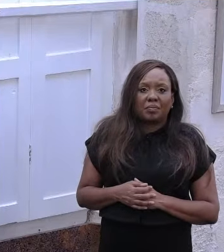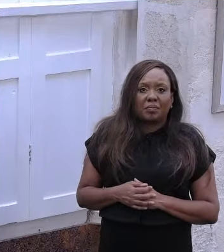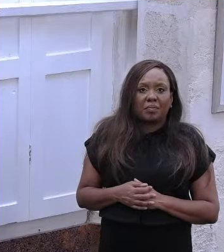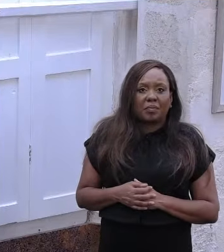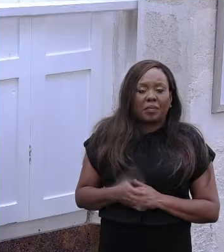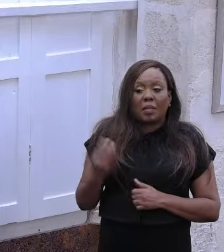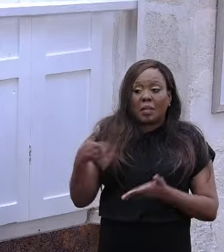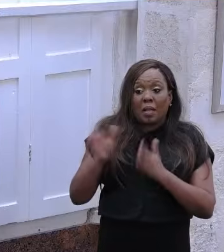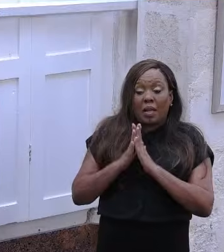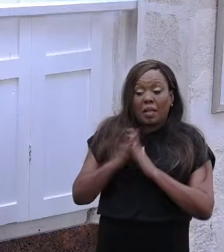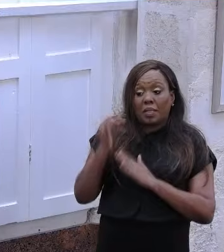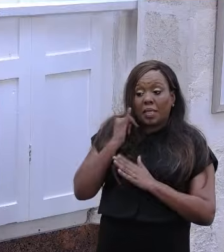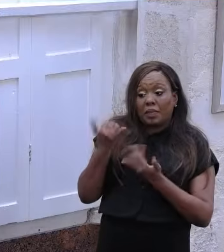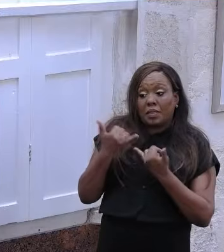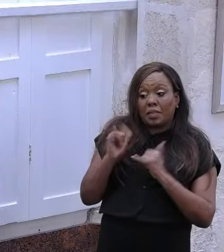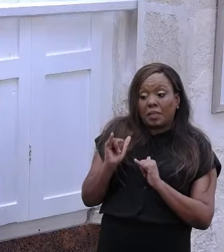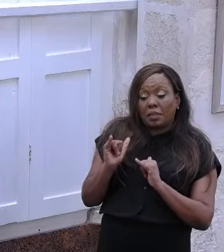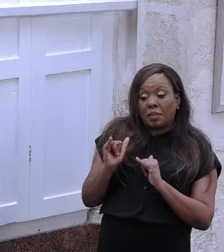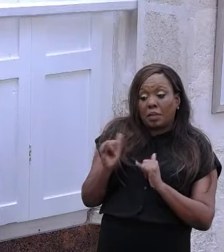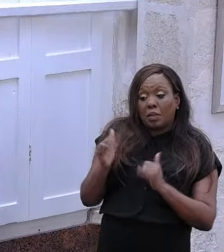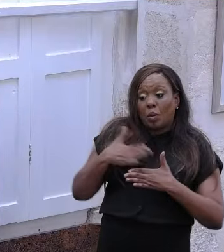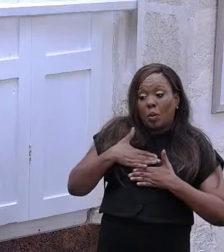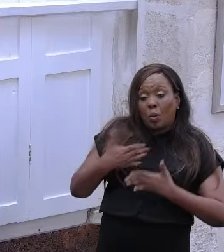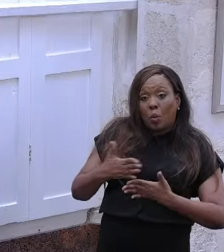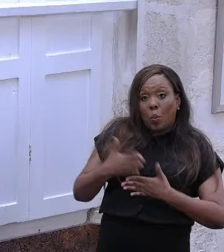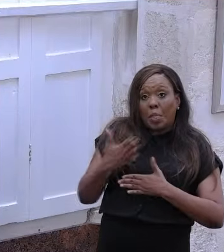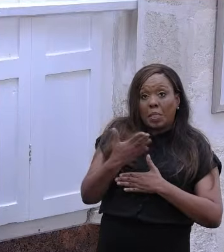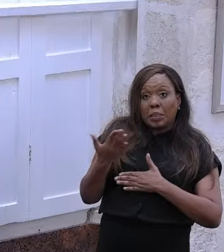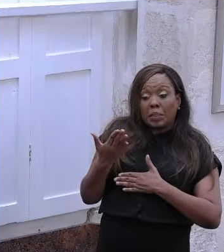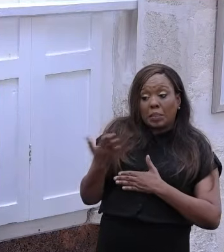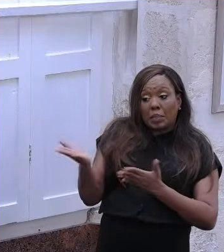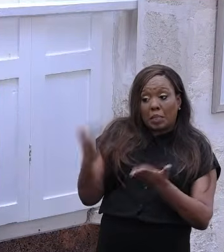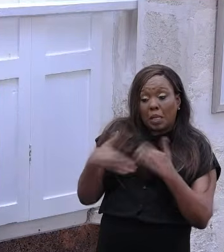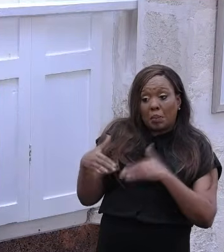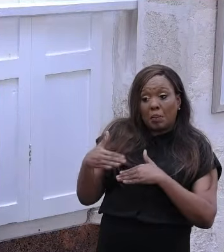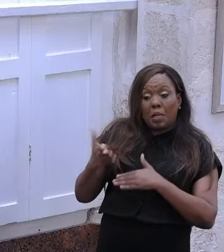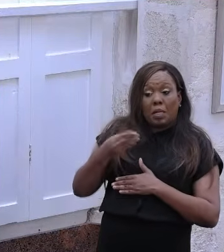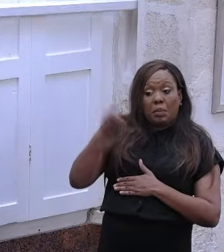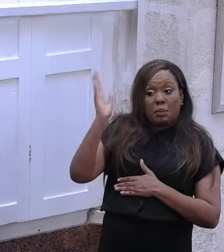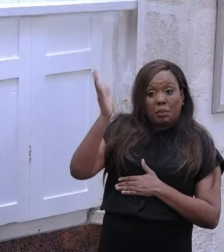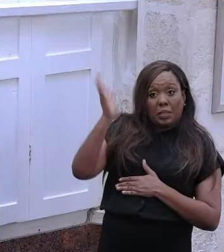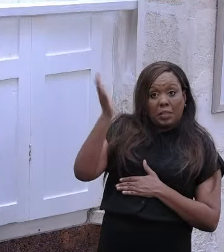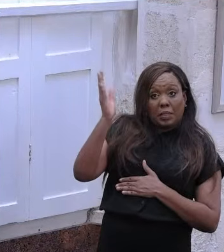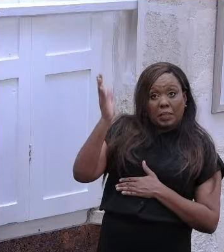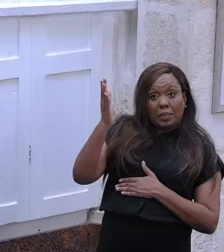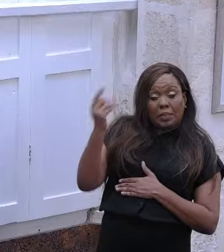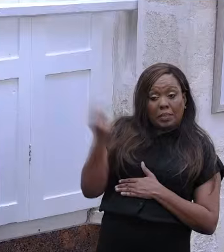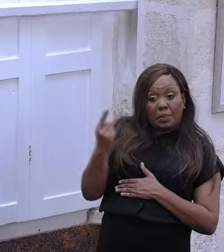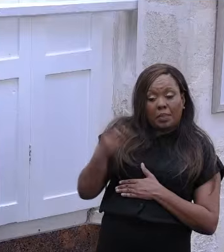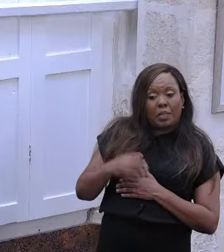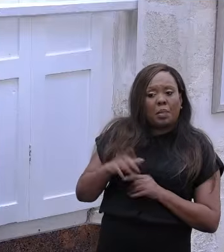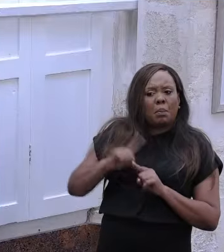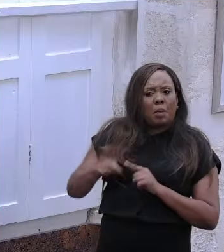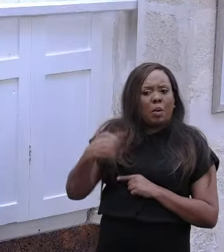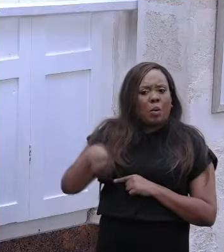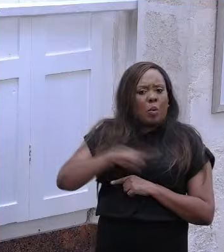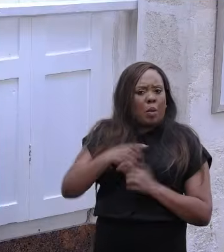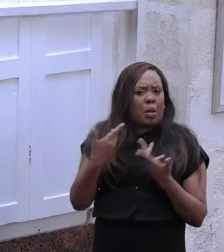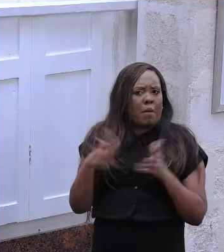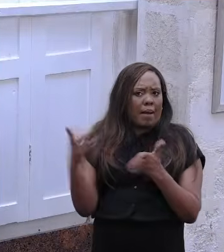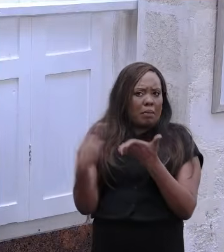confirmation from them whether they're still willing to appear before something, to present something that has already been agreed by the